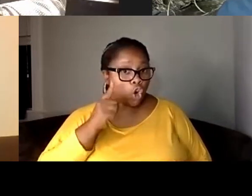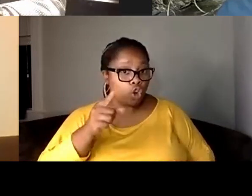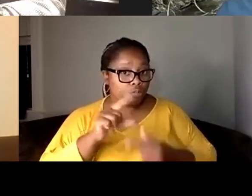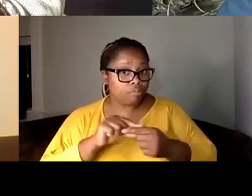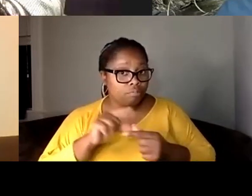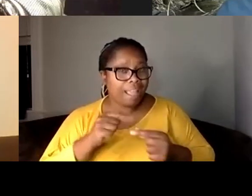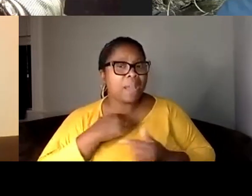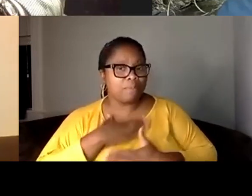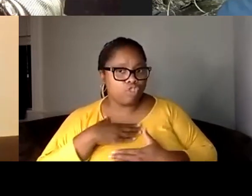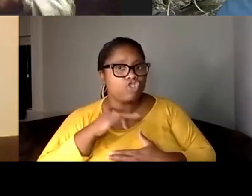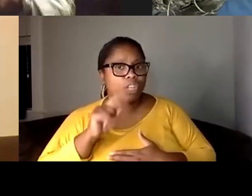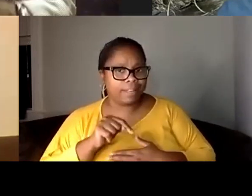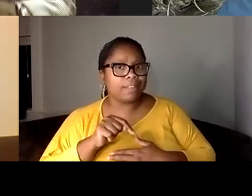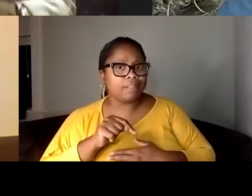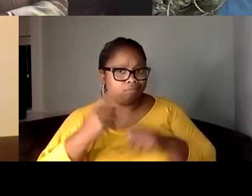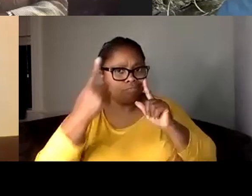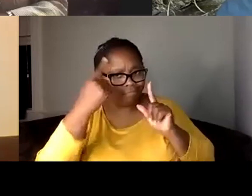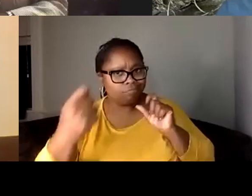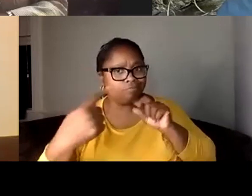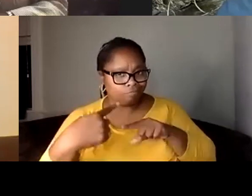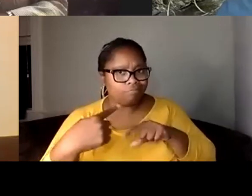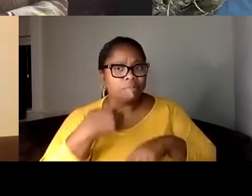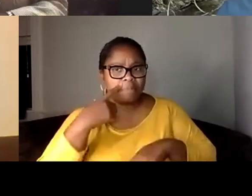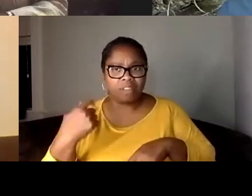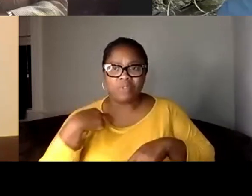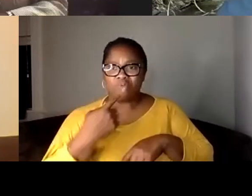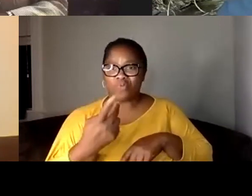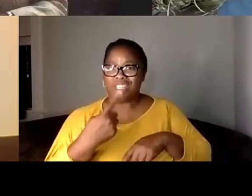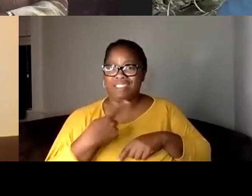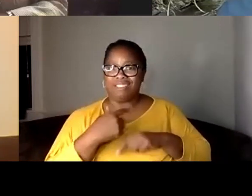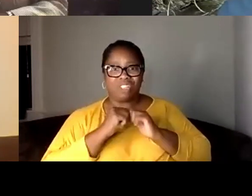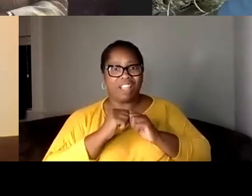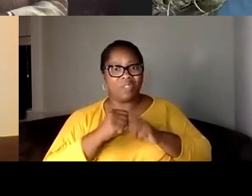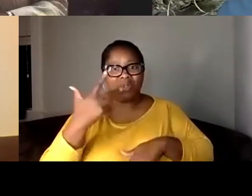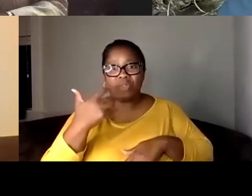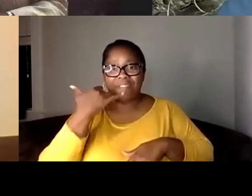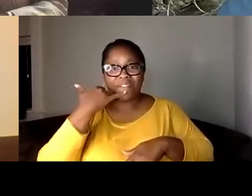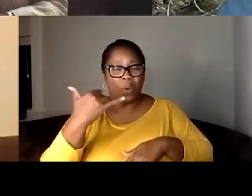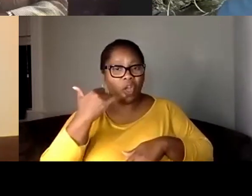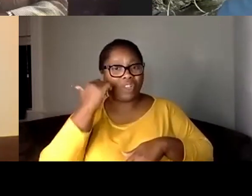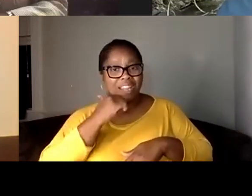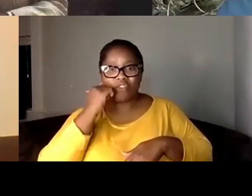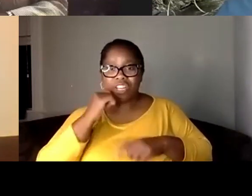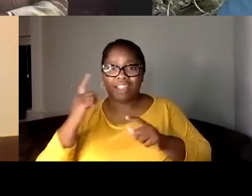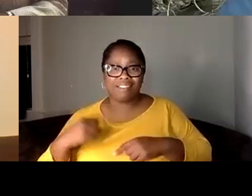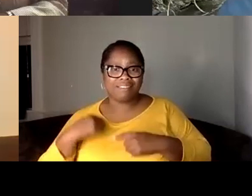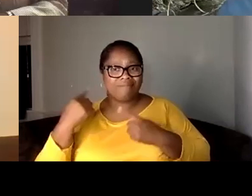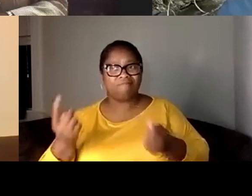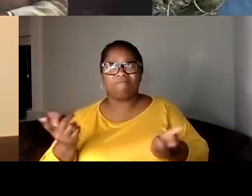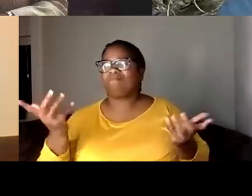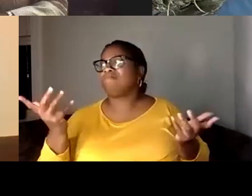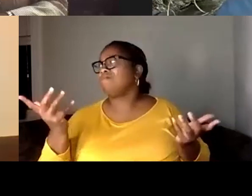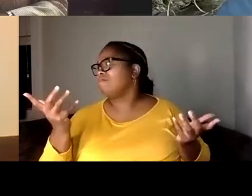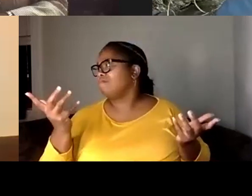at you, because we have been on at least 3 phone calls every day for the last, what I'd say like